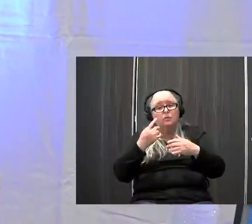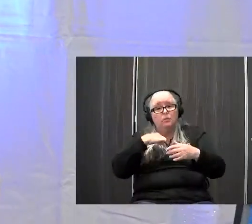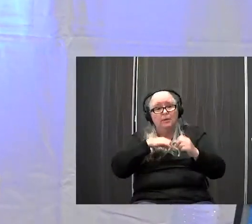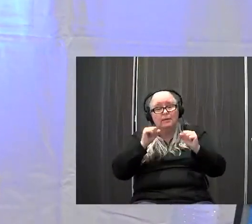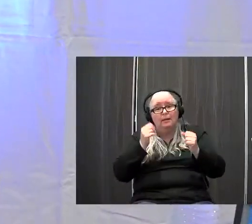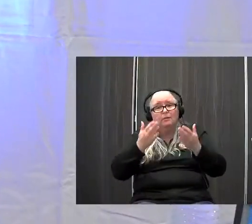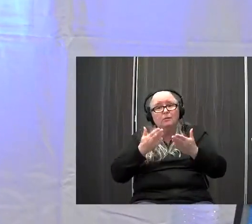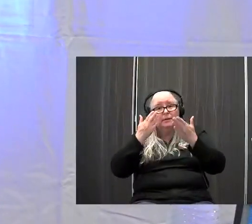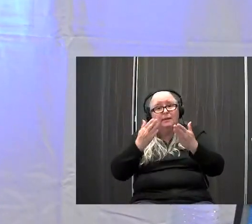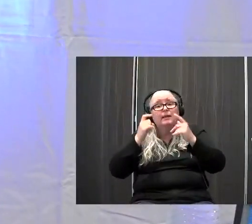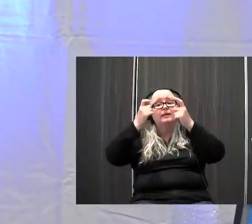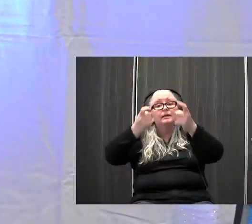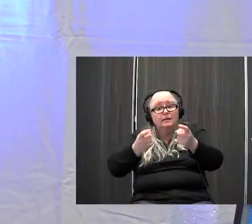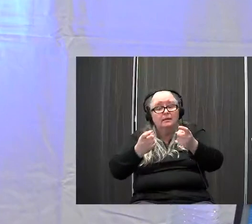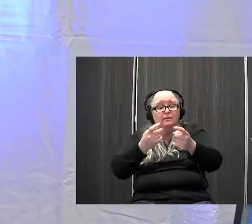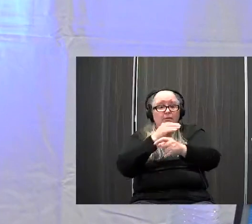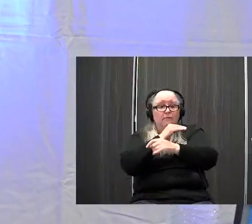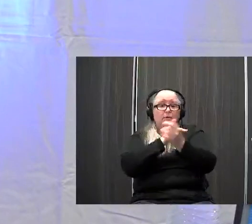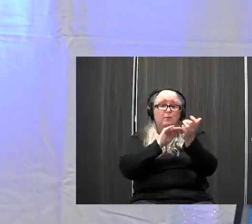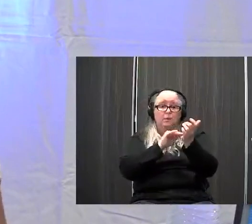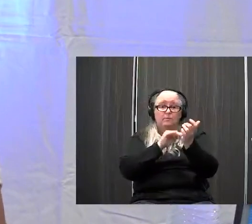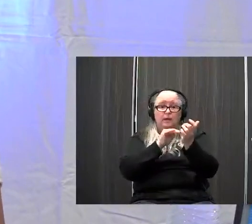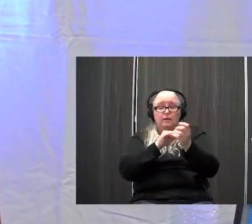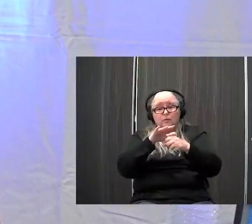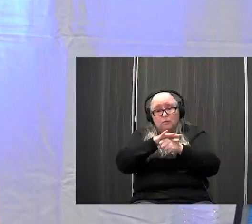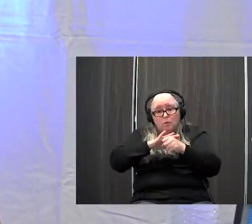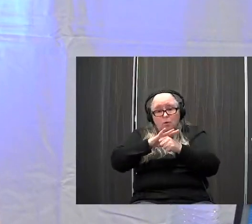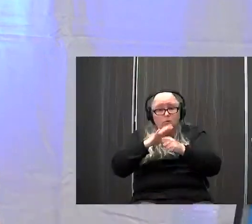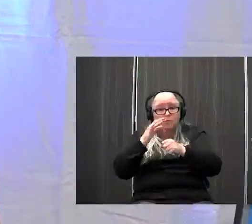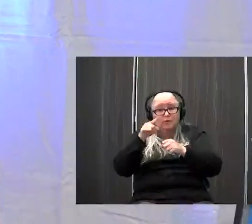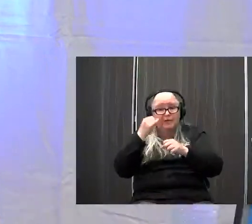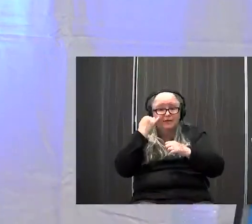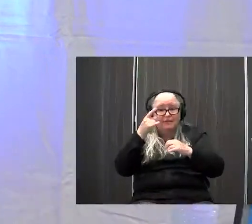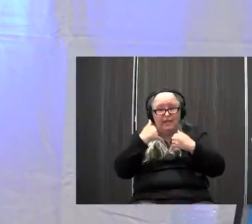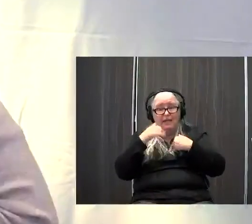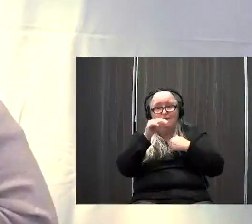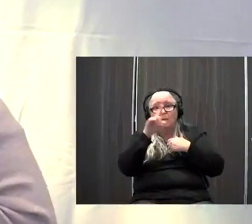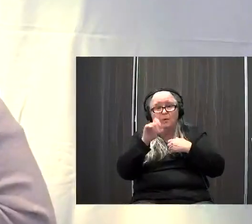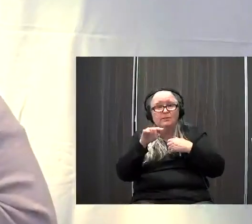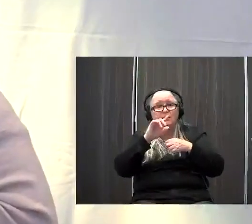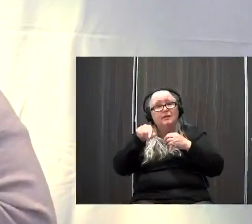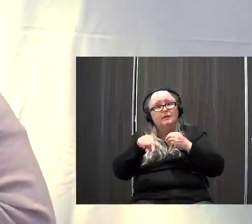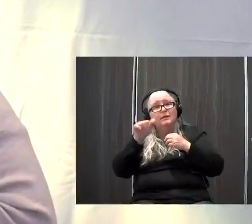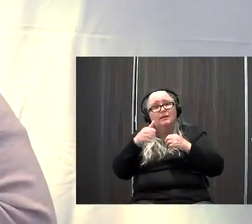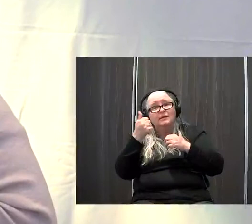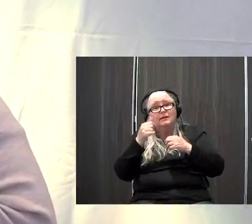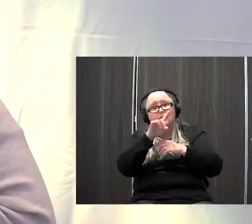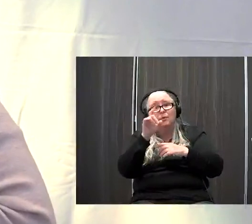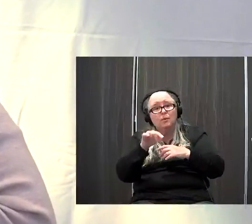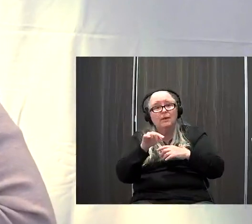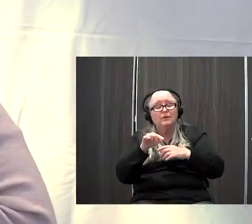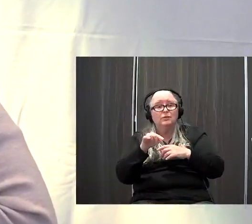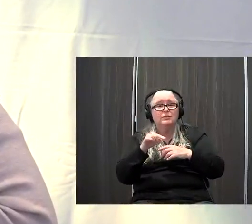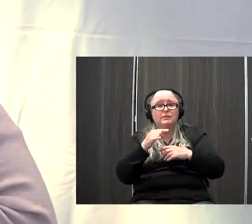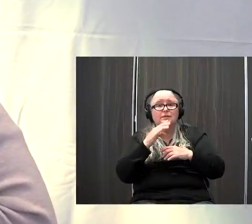and giving providers locally someone that they could touch base with if they had questions. Great. Another question that kind of dovetails off of what you